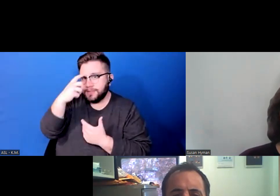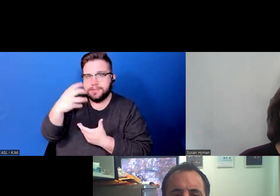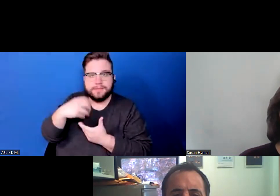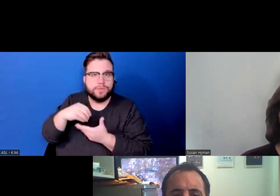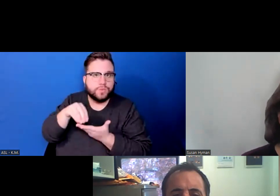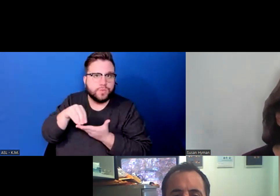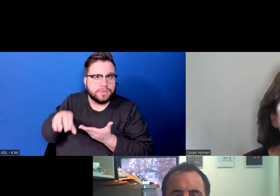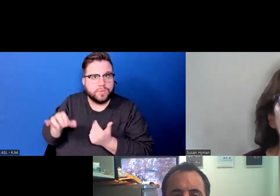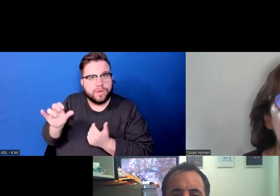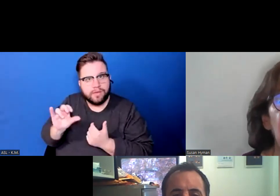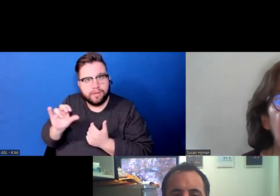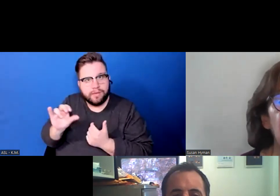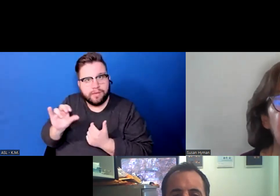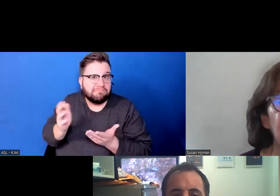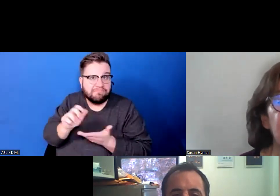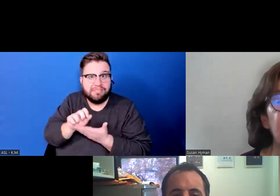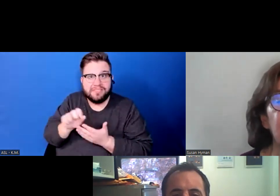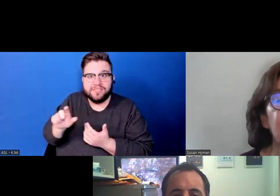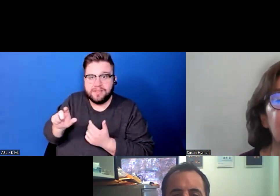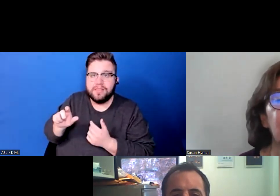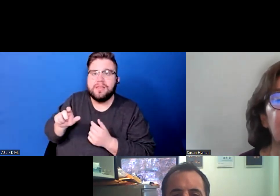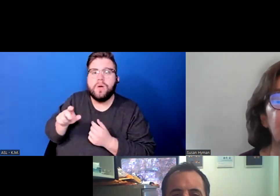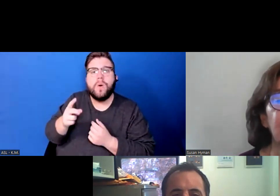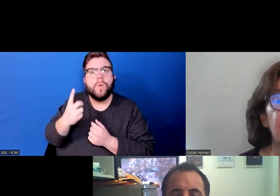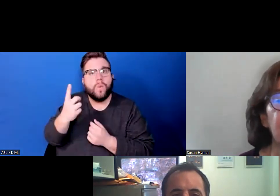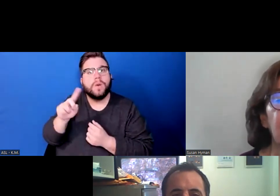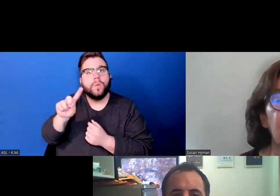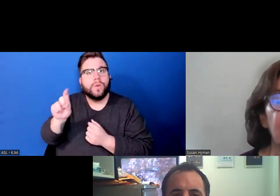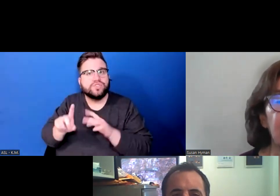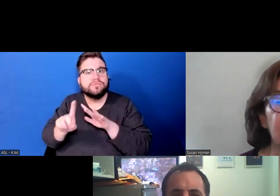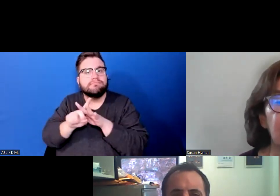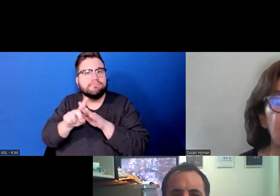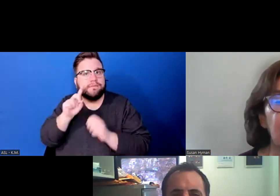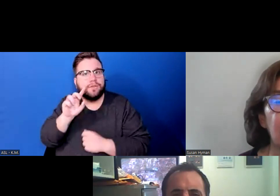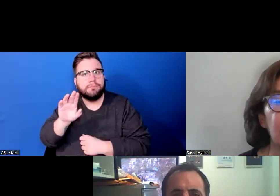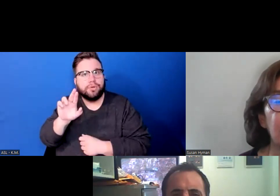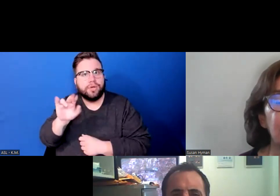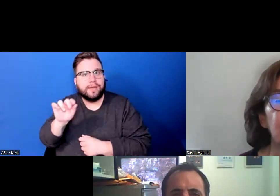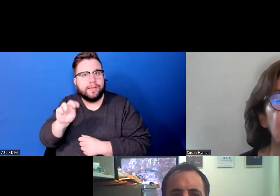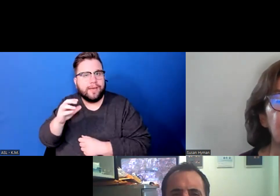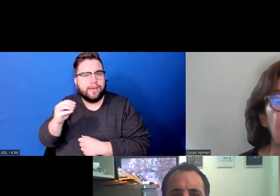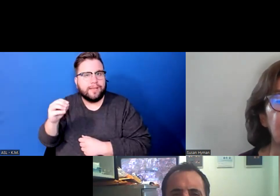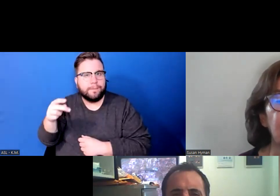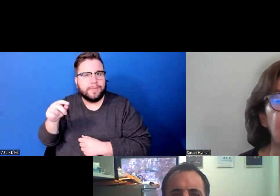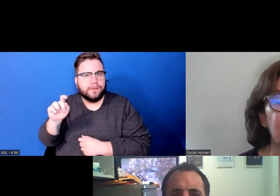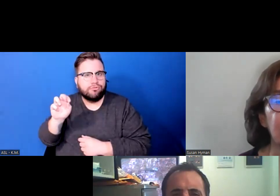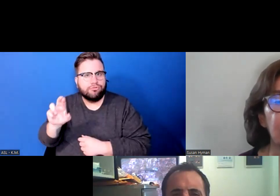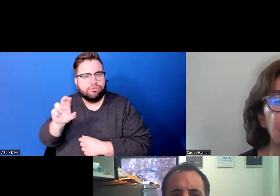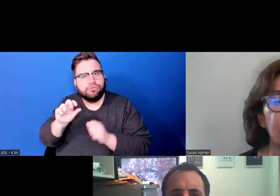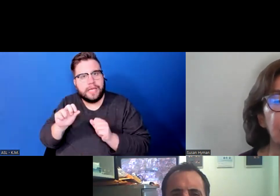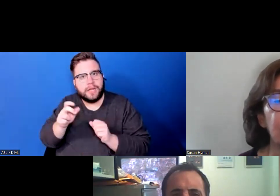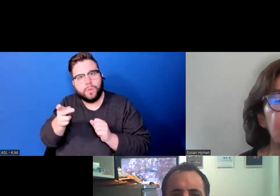Yeah. A question came in for Brian and Peter about if you could describe the